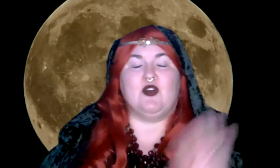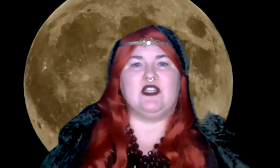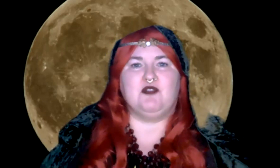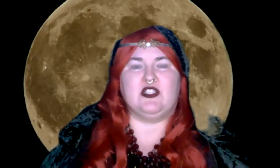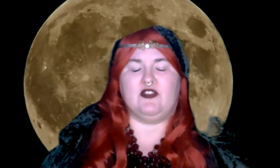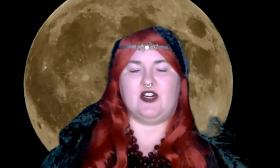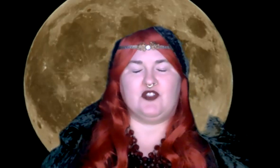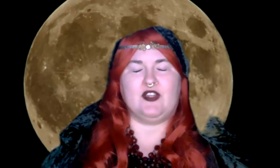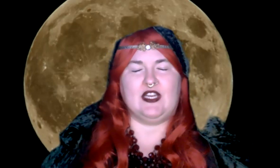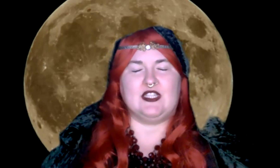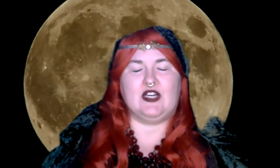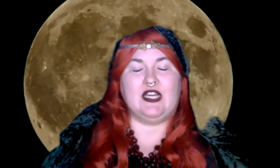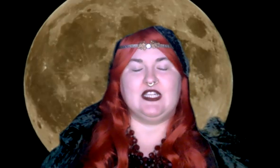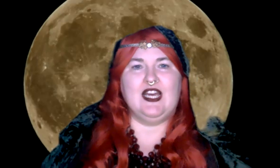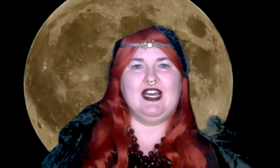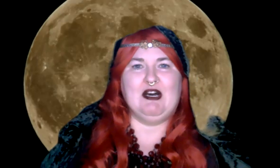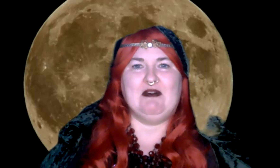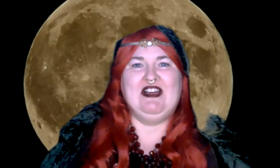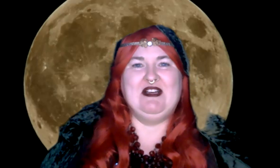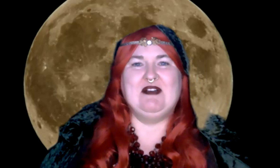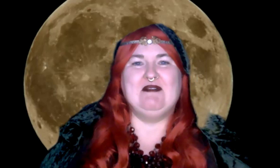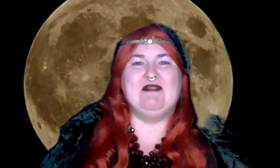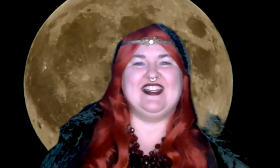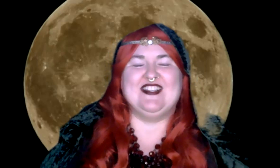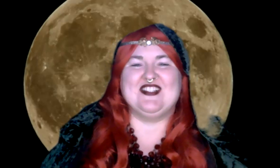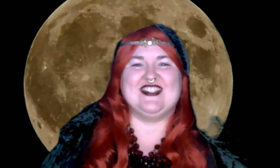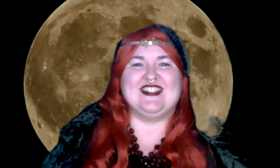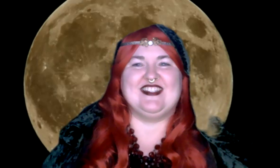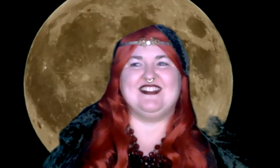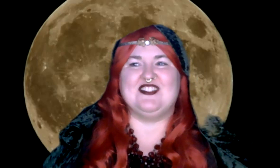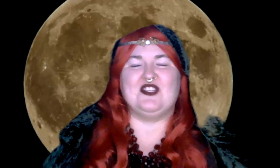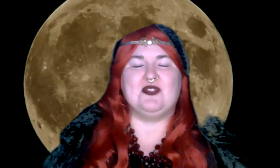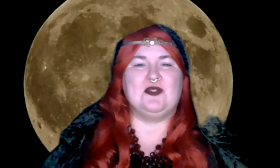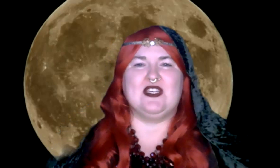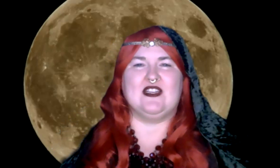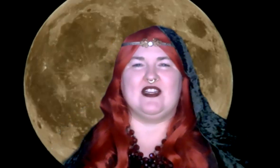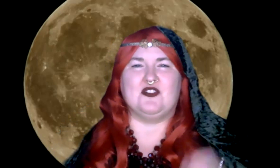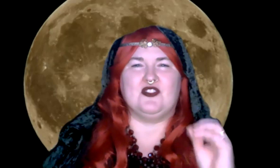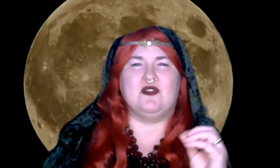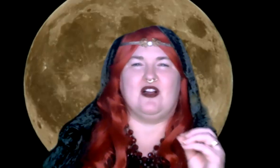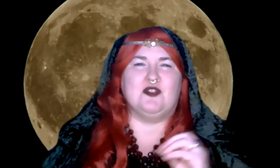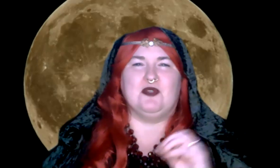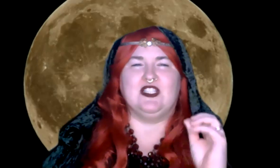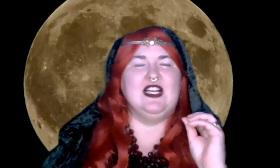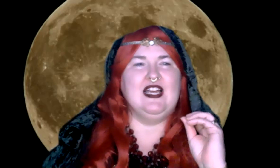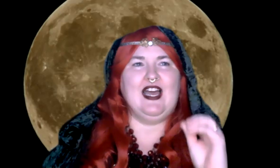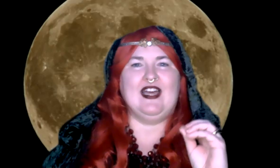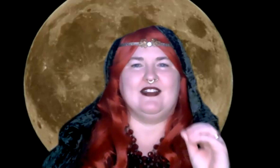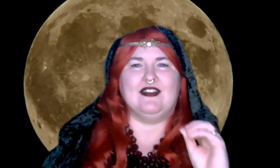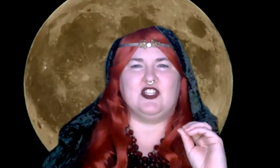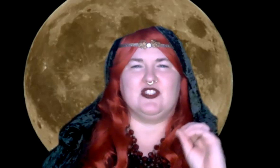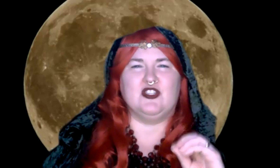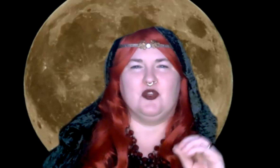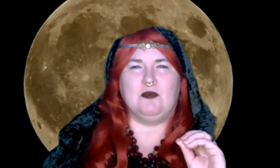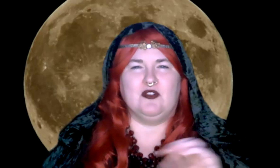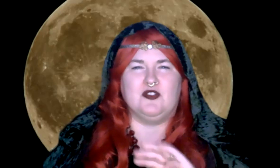have a great time chasing the fairies around the house every night. Um, but they're just so tuned in and they're so knowledgeable. And